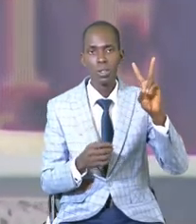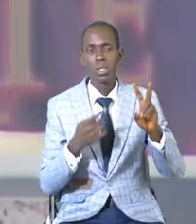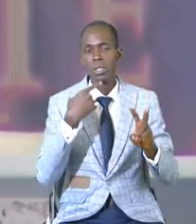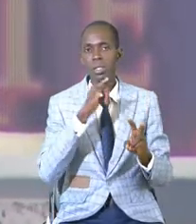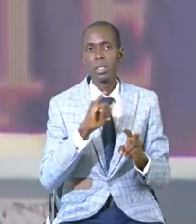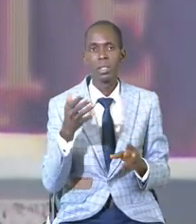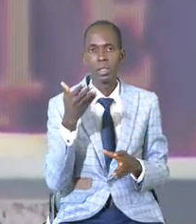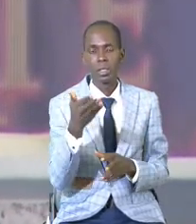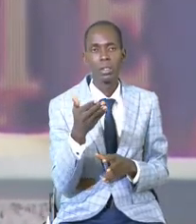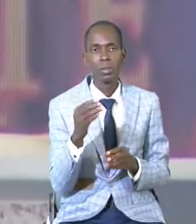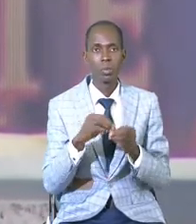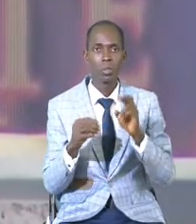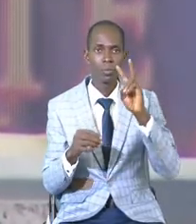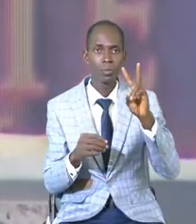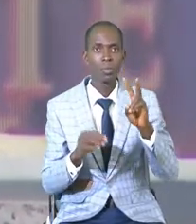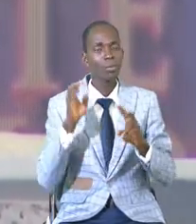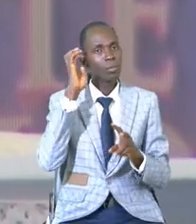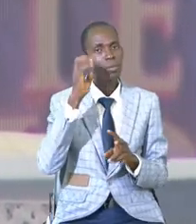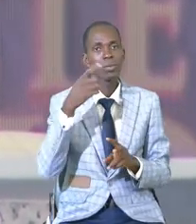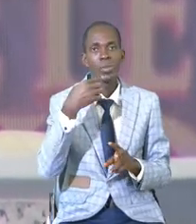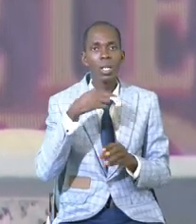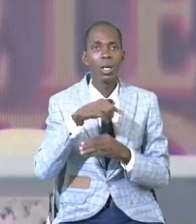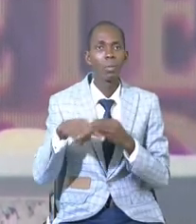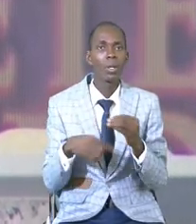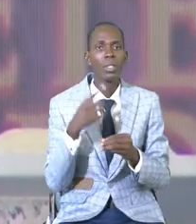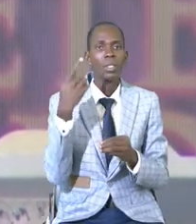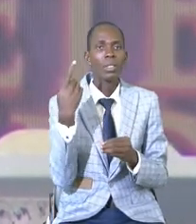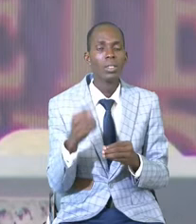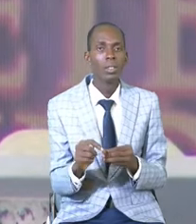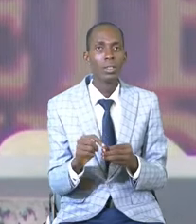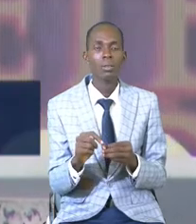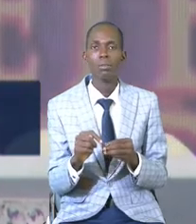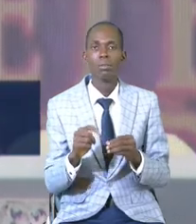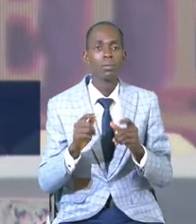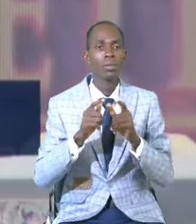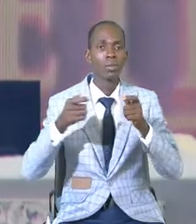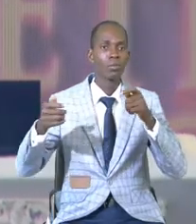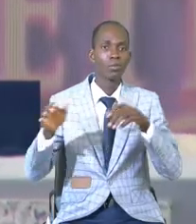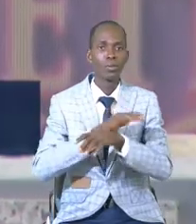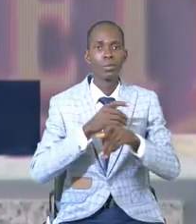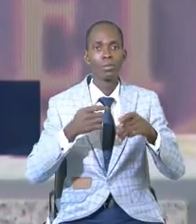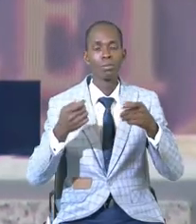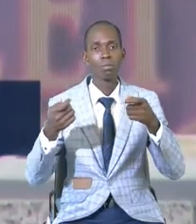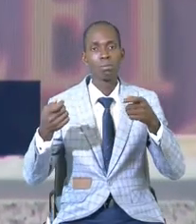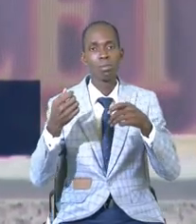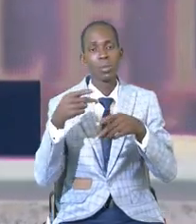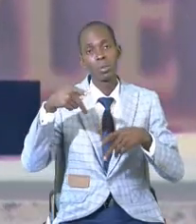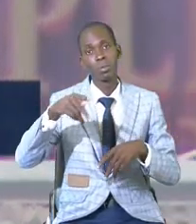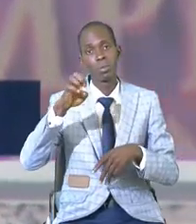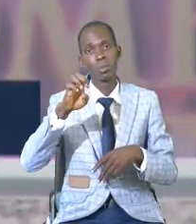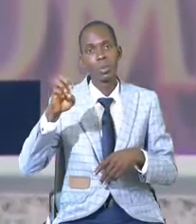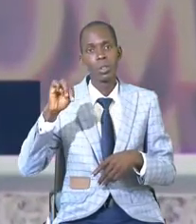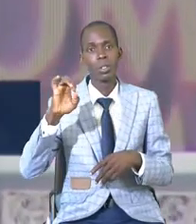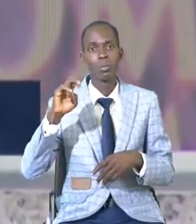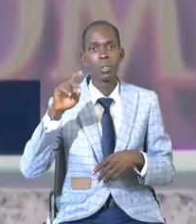number two, it talks about the preeminent Savior and sustainer of all.